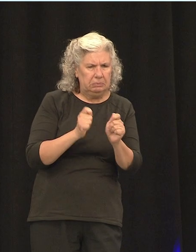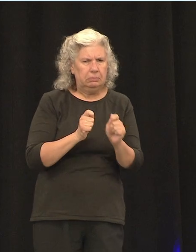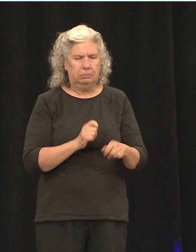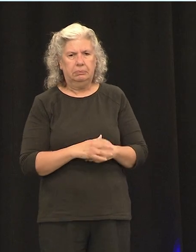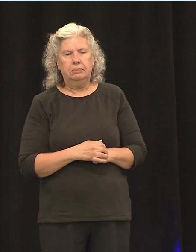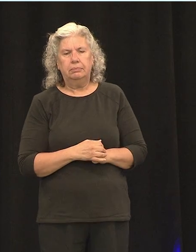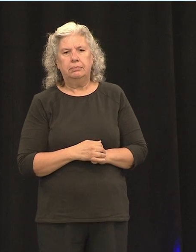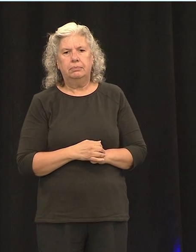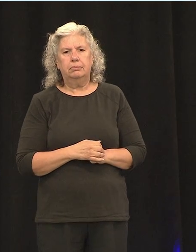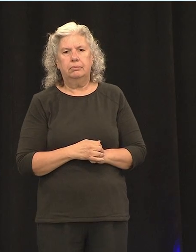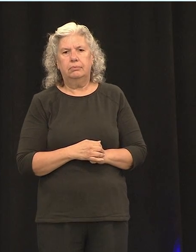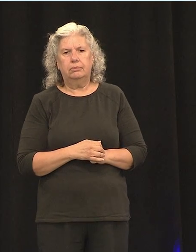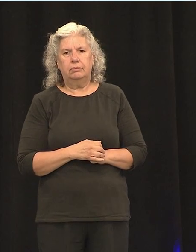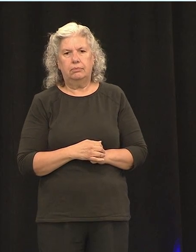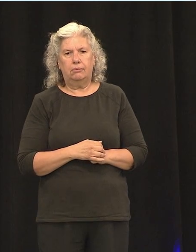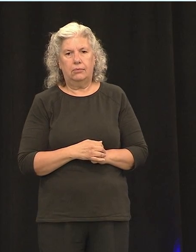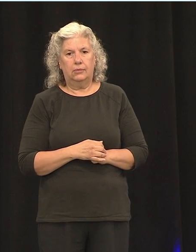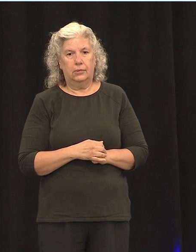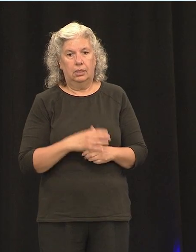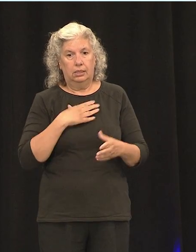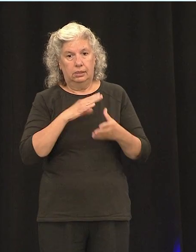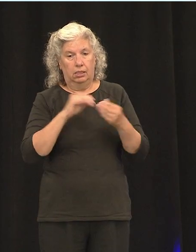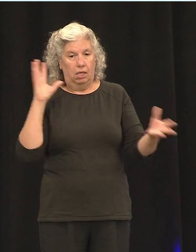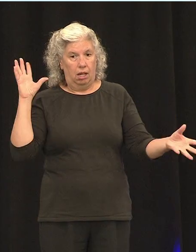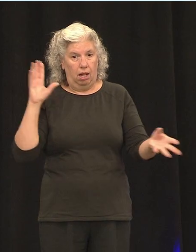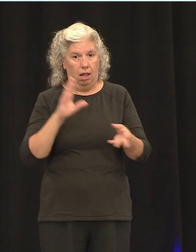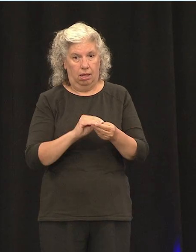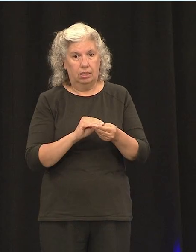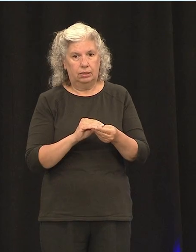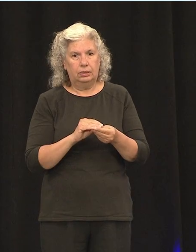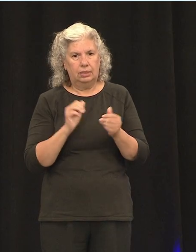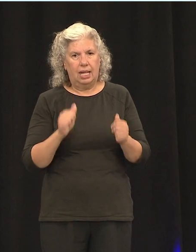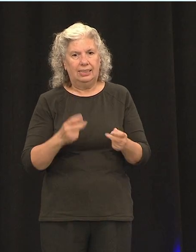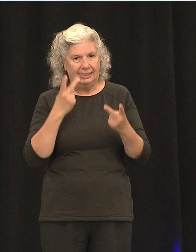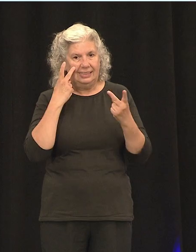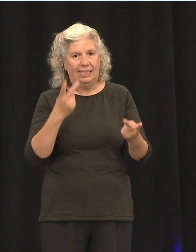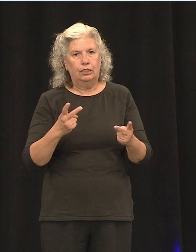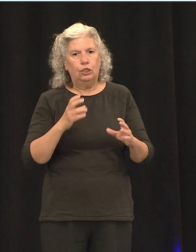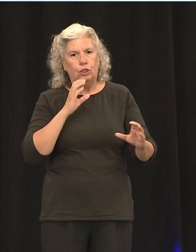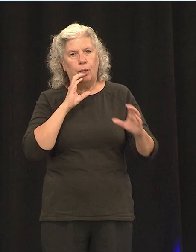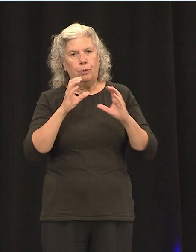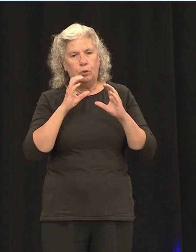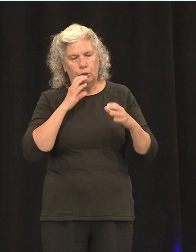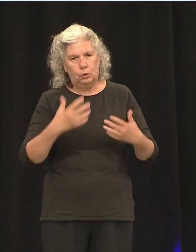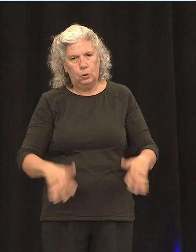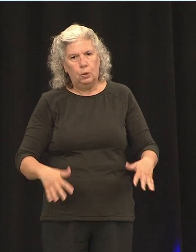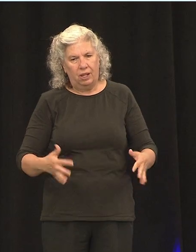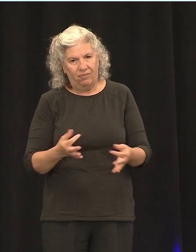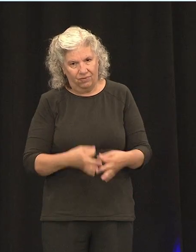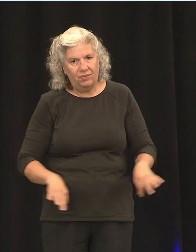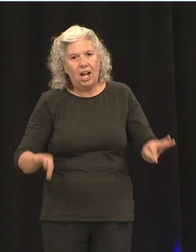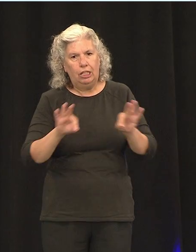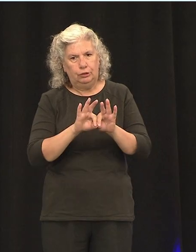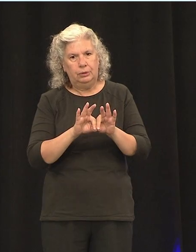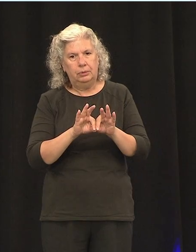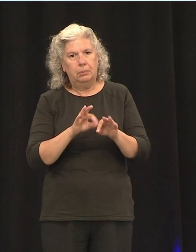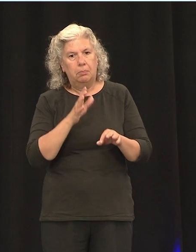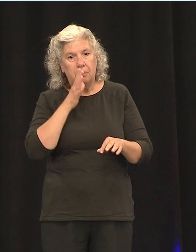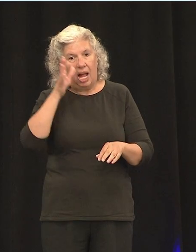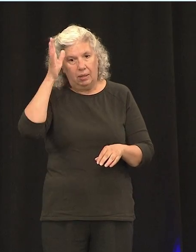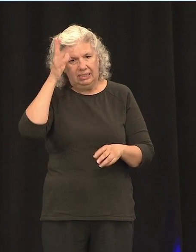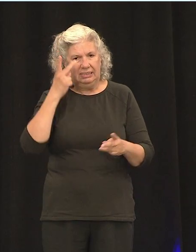how communication is vital, because parents may see something different at home than what's happening at school, and vice